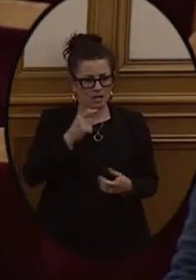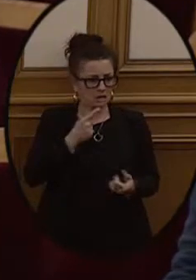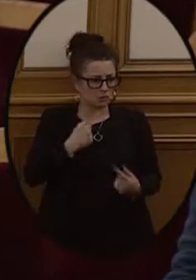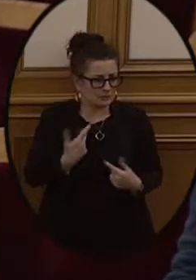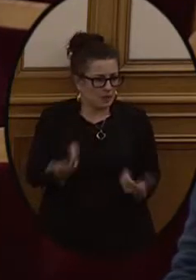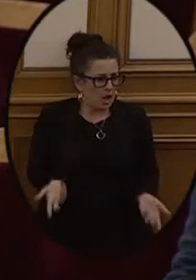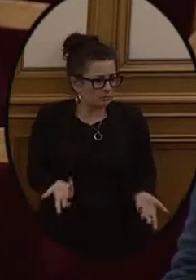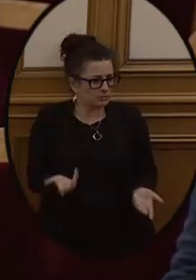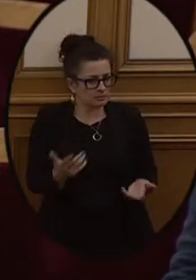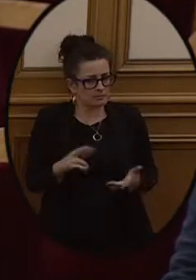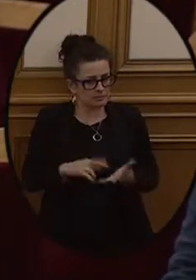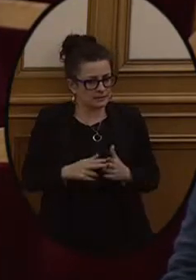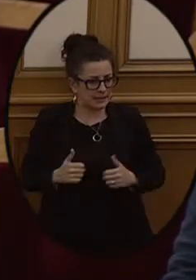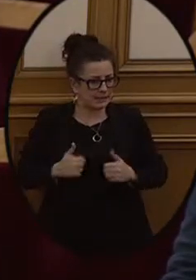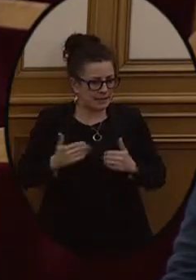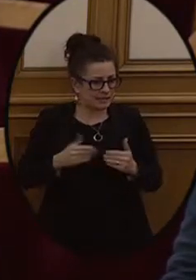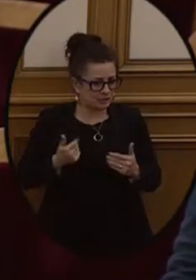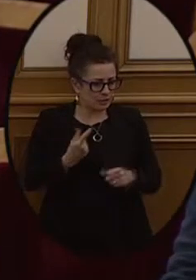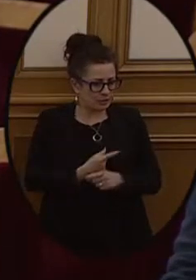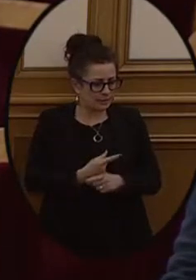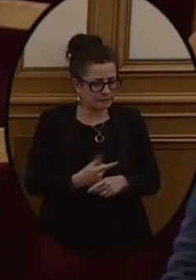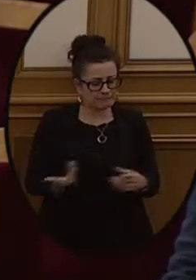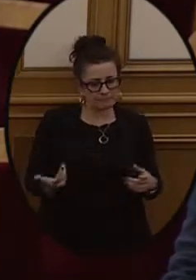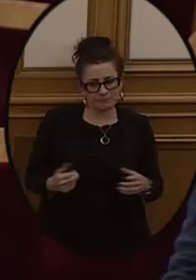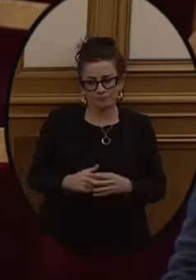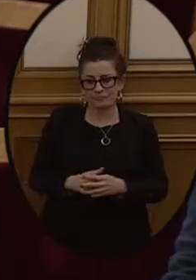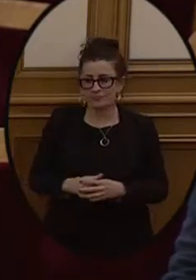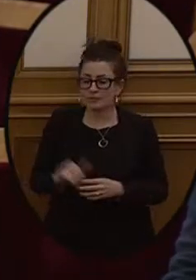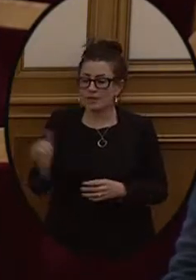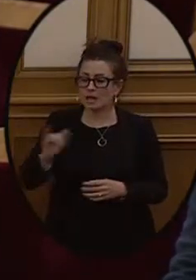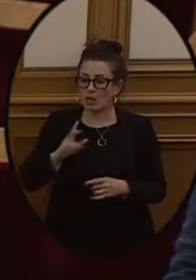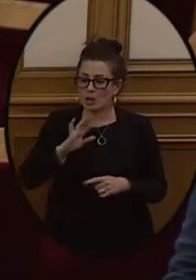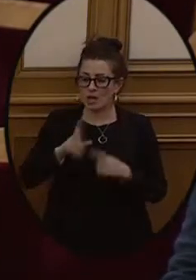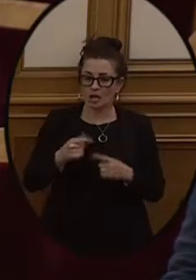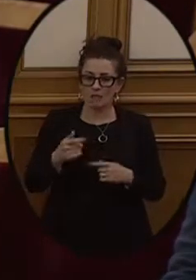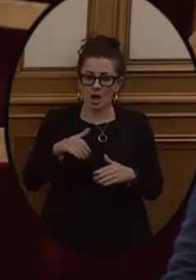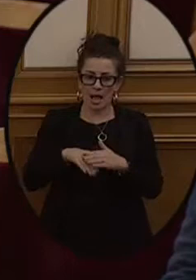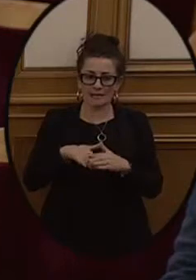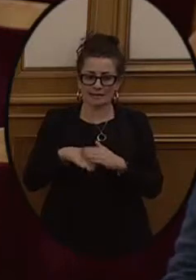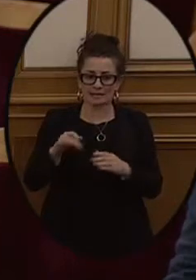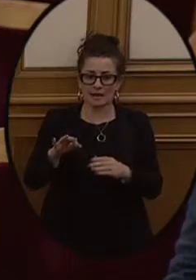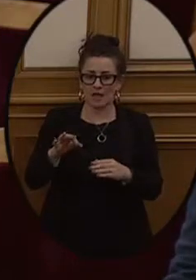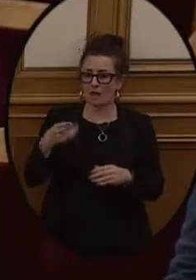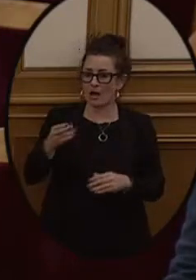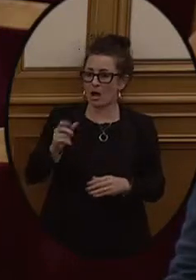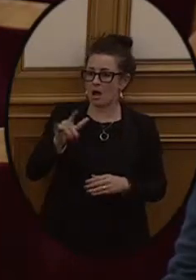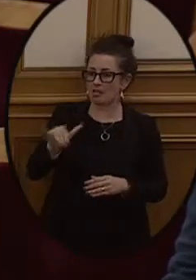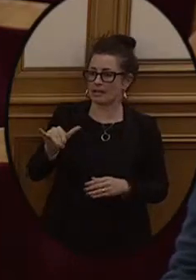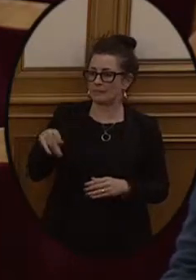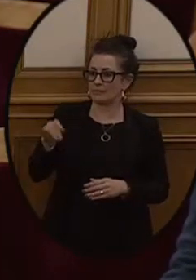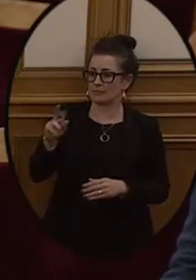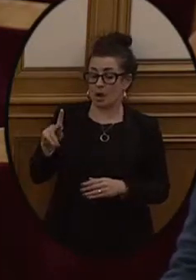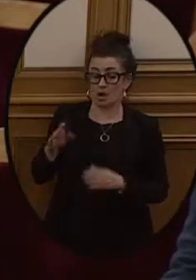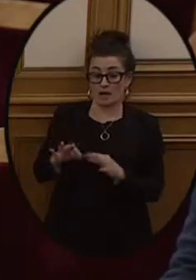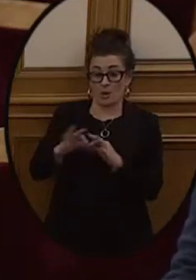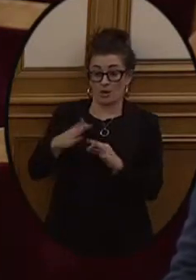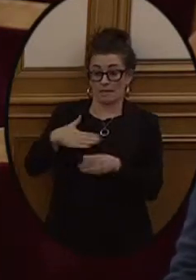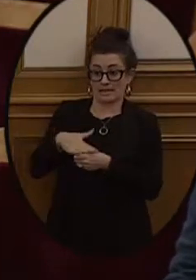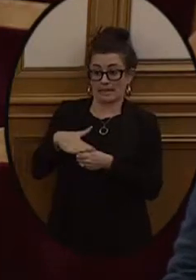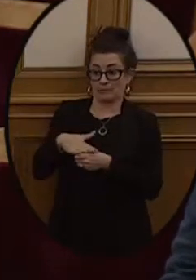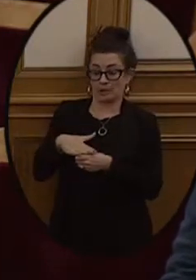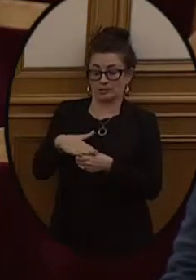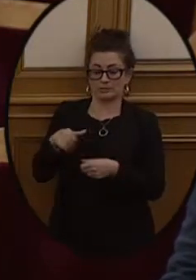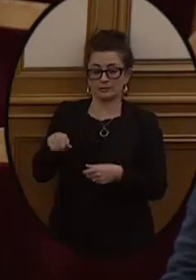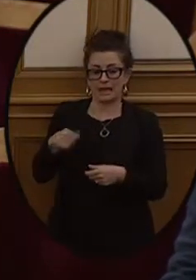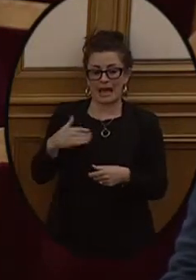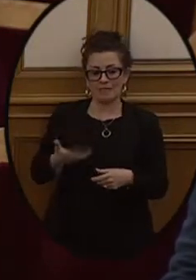respond, and that would make life a lot easier. I also want to talk about the access of Holly Park, which is an important park to me in my neighborhood.